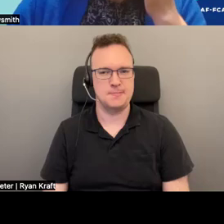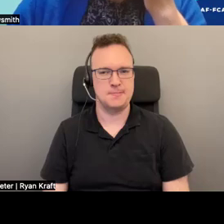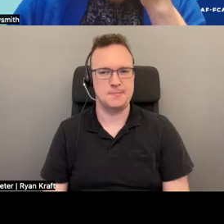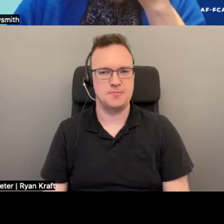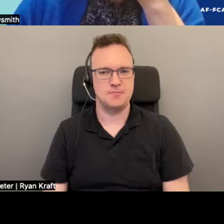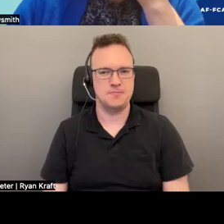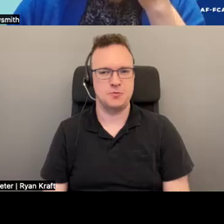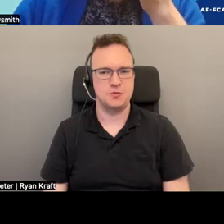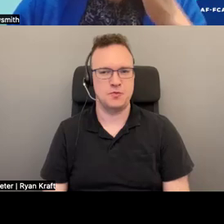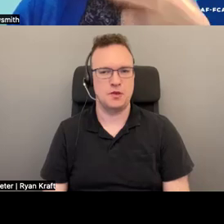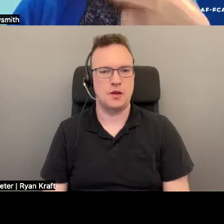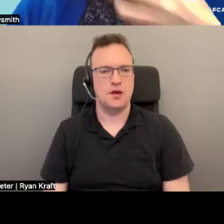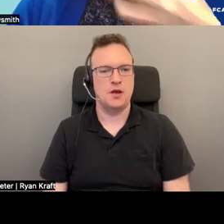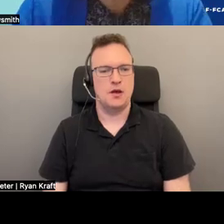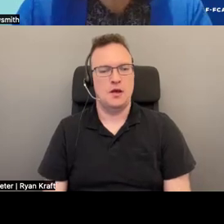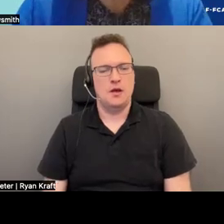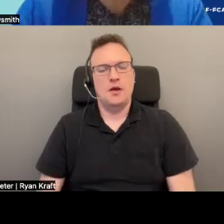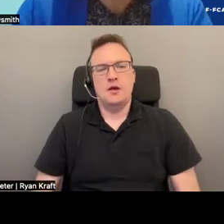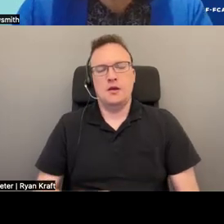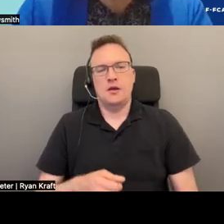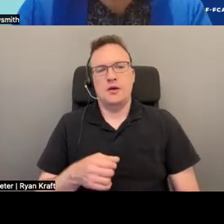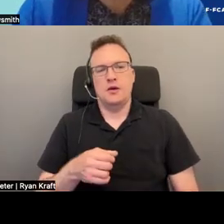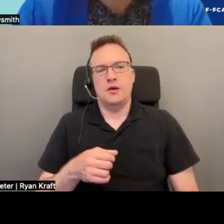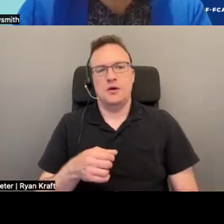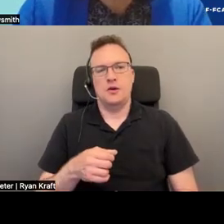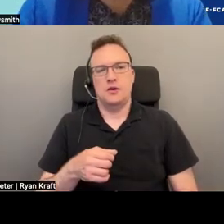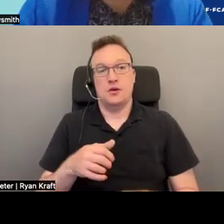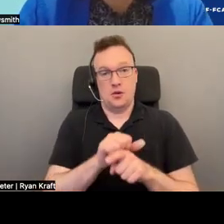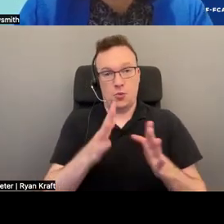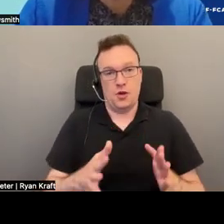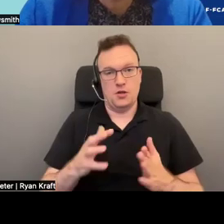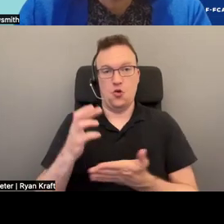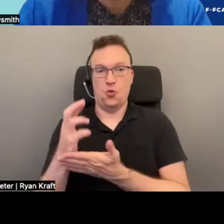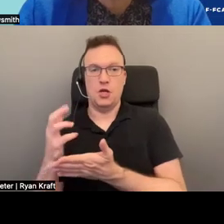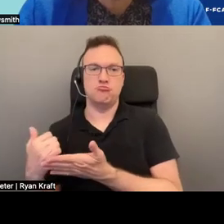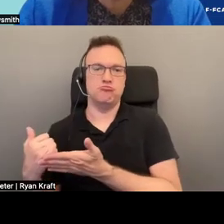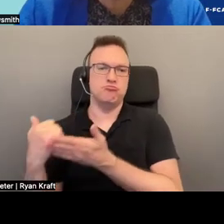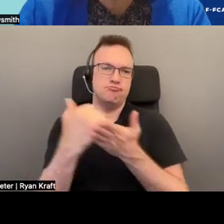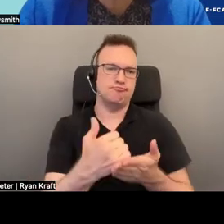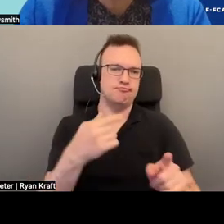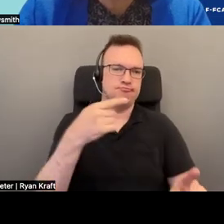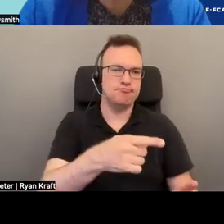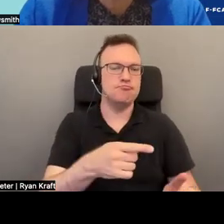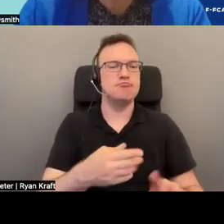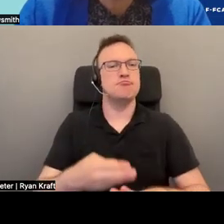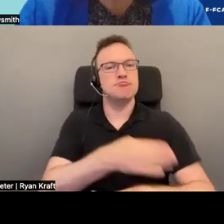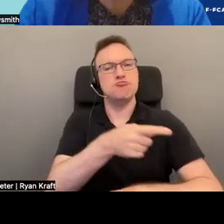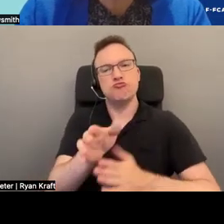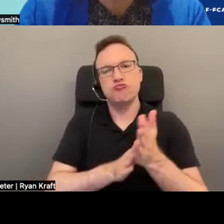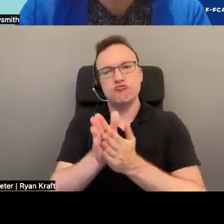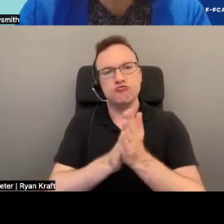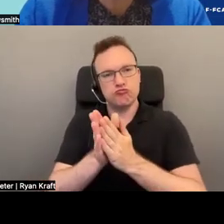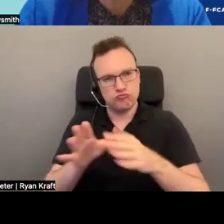resource is really helping apprentices. It's improving their commitment to want to take the multiple